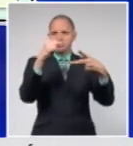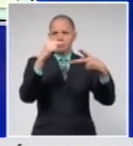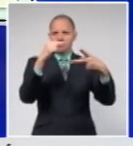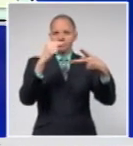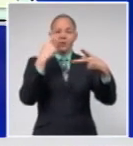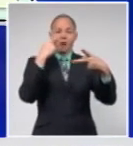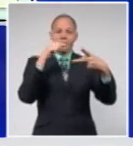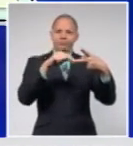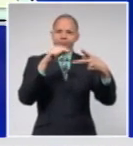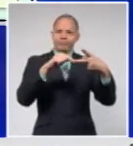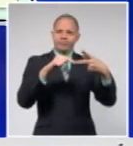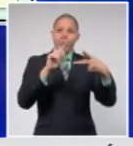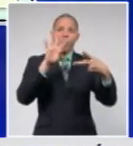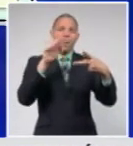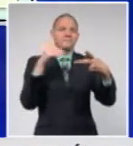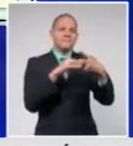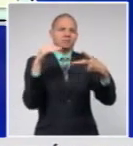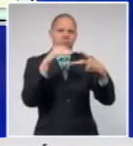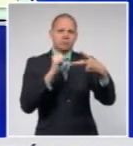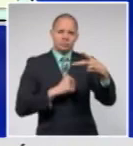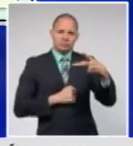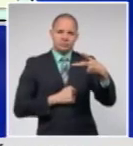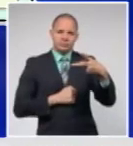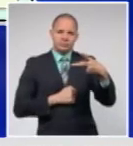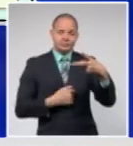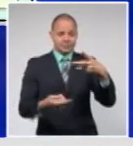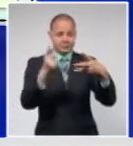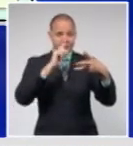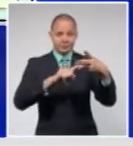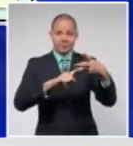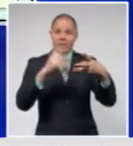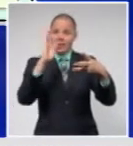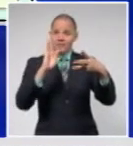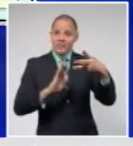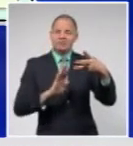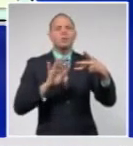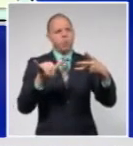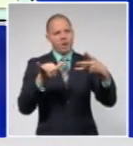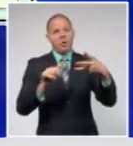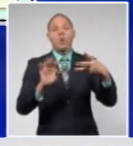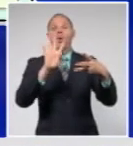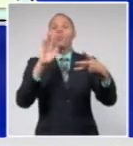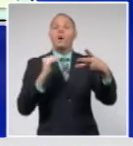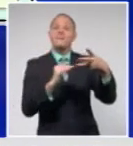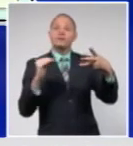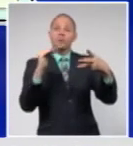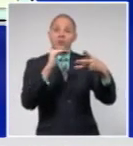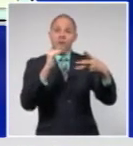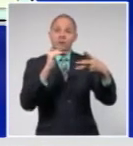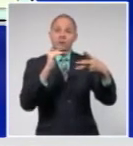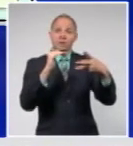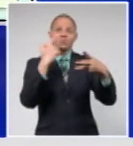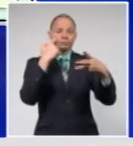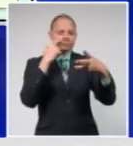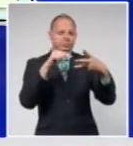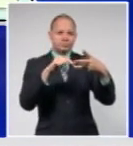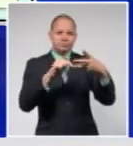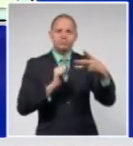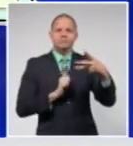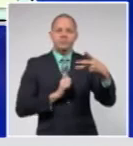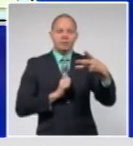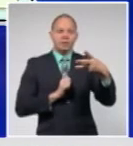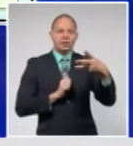1,025,505. The United States yesterday's death toll is 403, India's